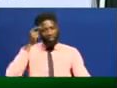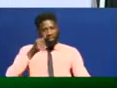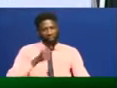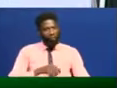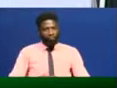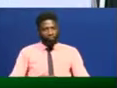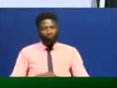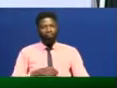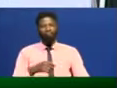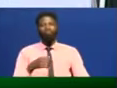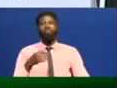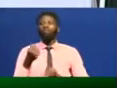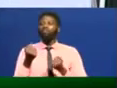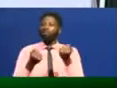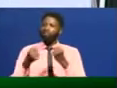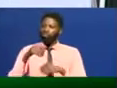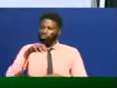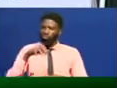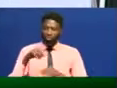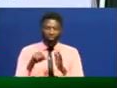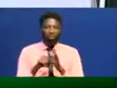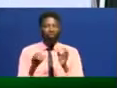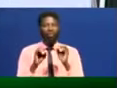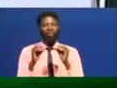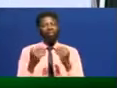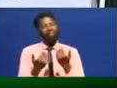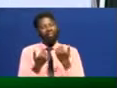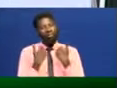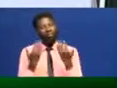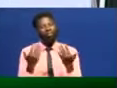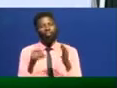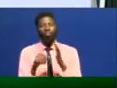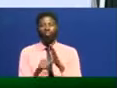not be a problem. Accommodation should not be a problem.